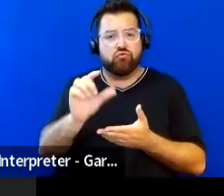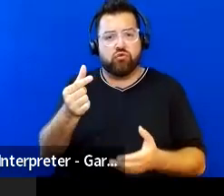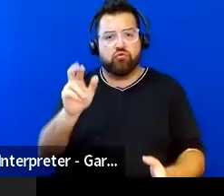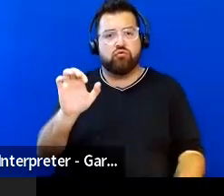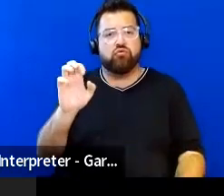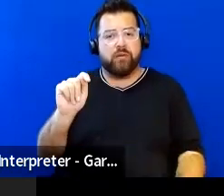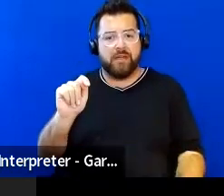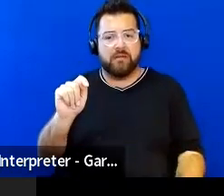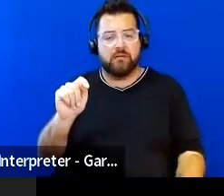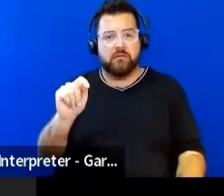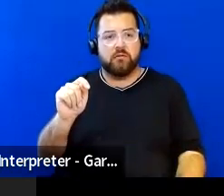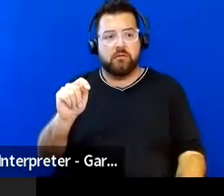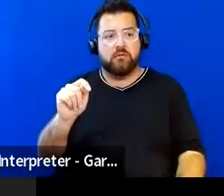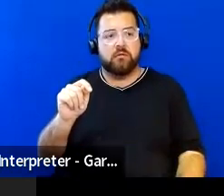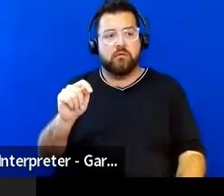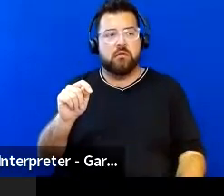by